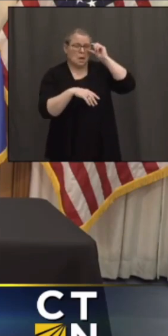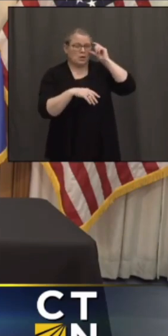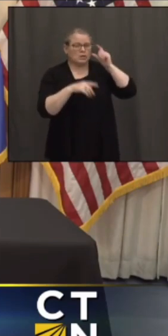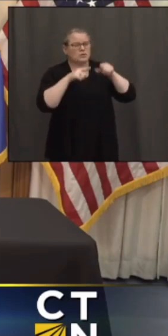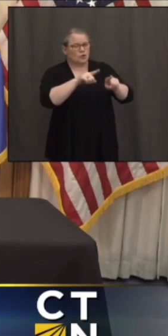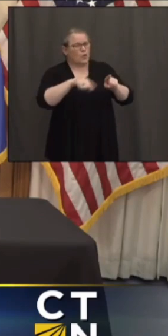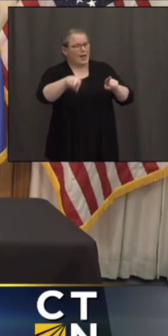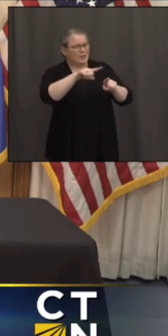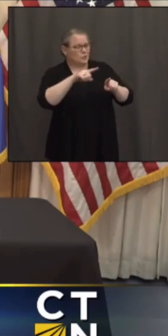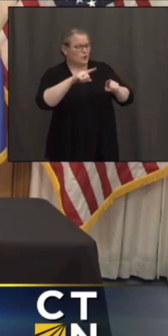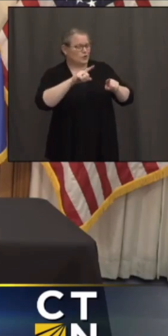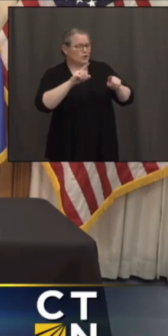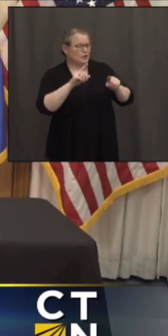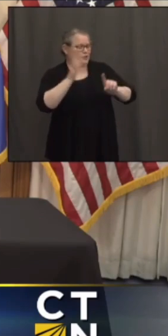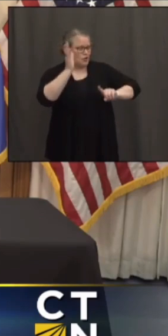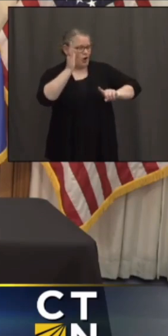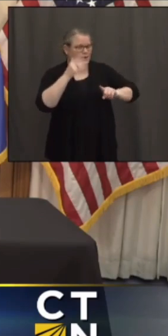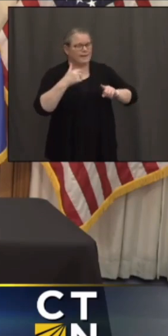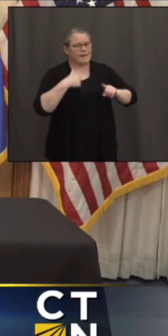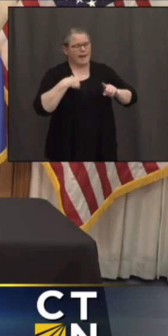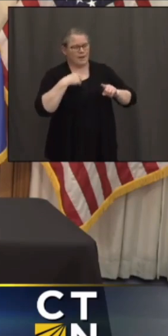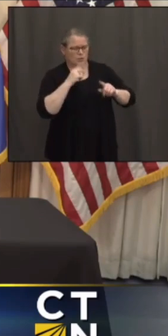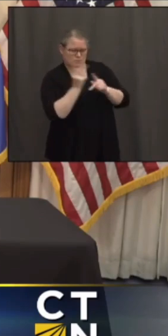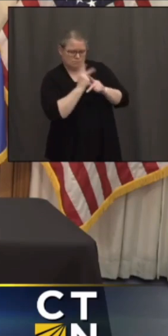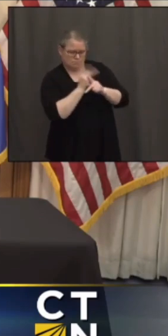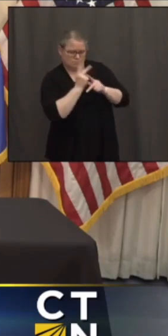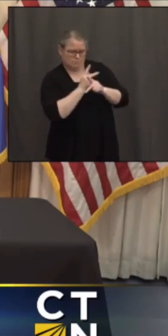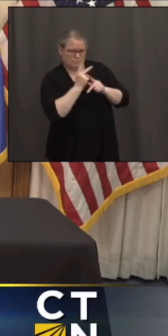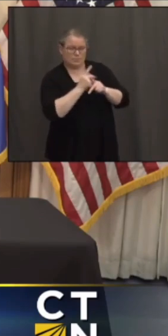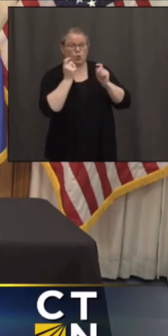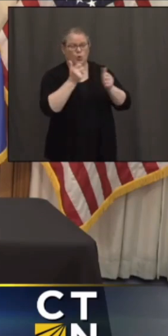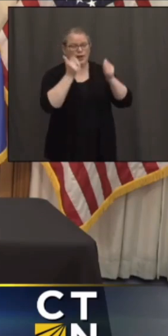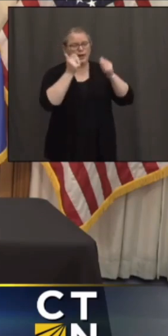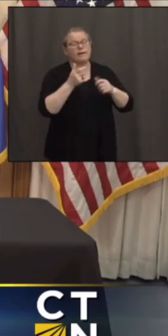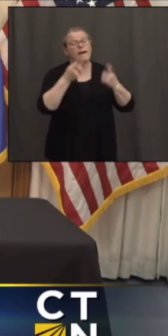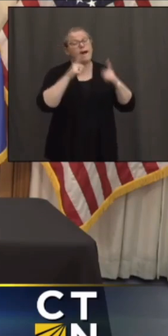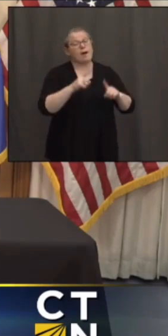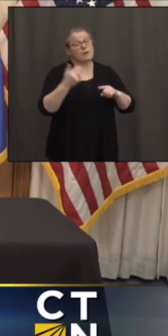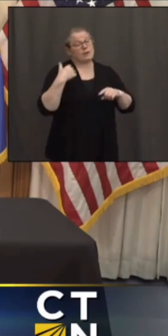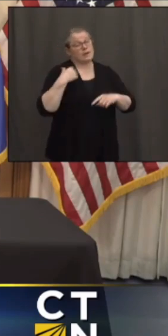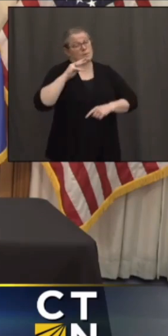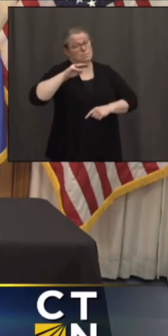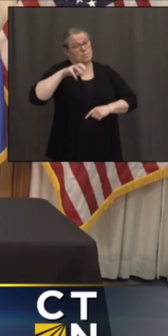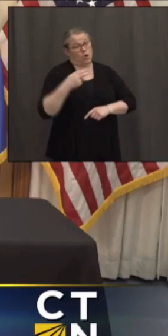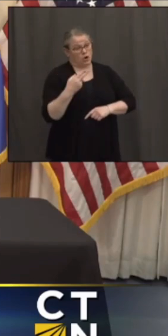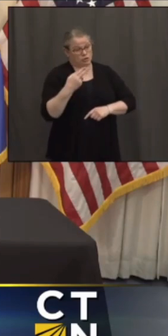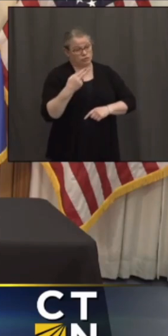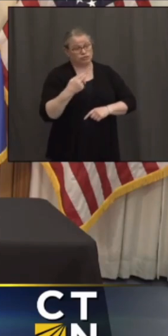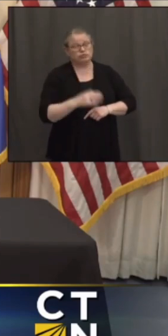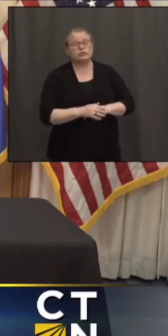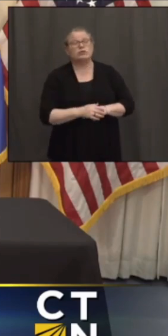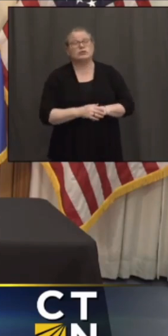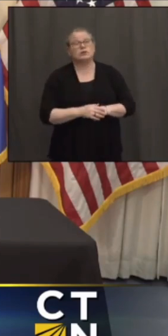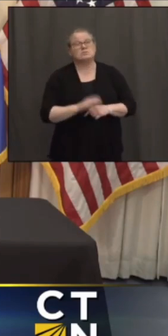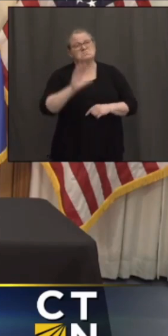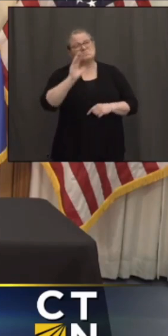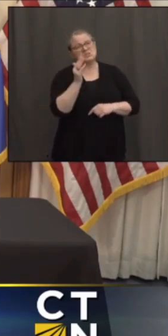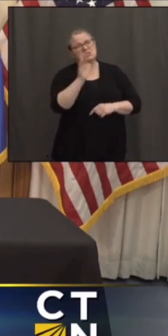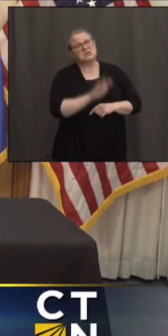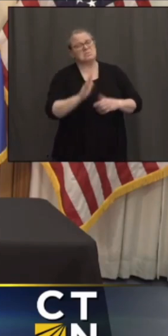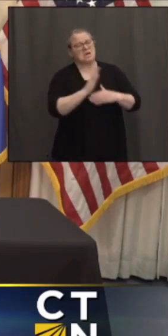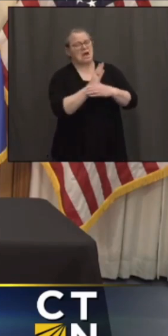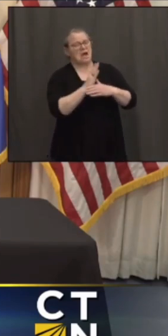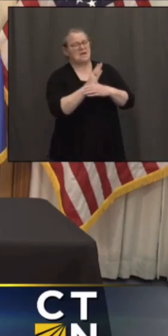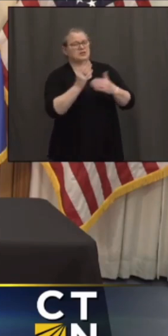you guys were talking earlier. It looks like, in March it was about 1,000 new cases on